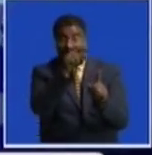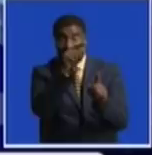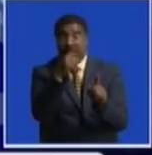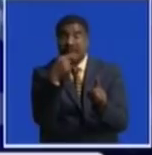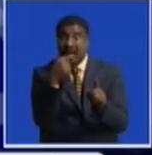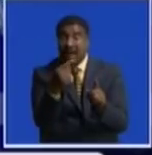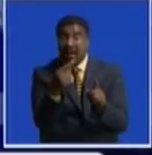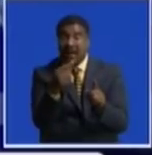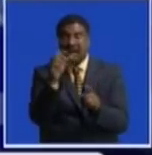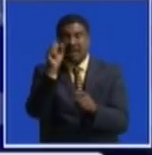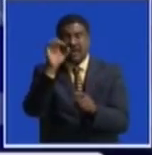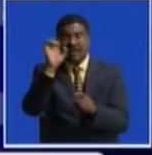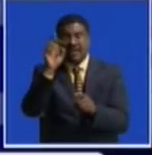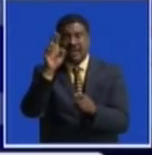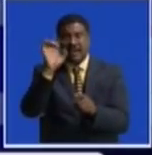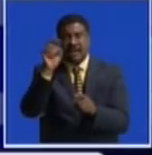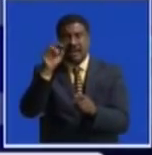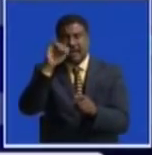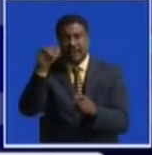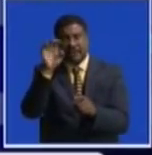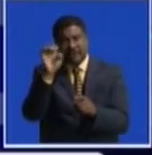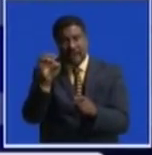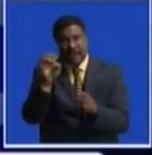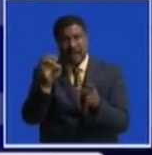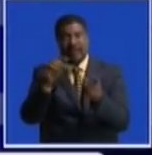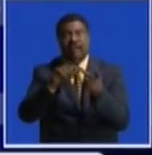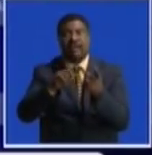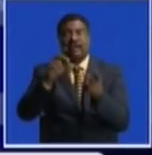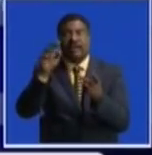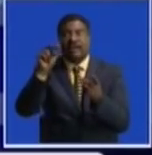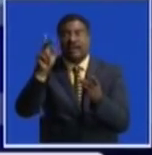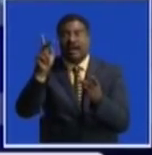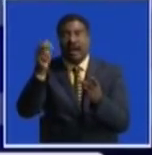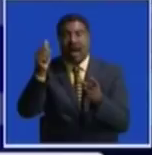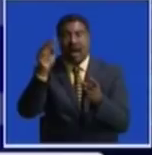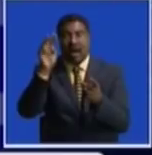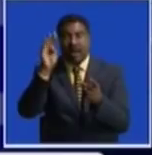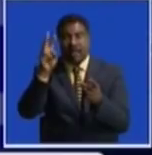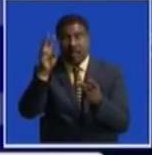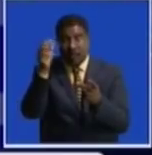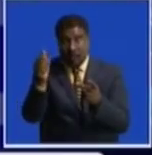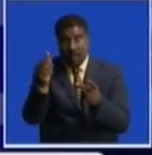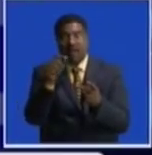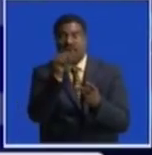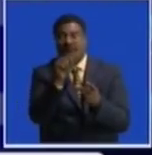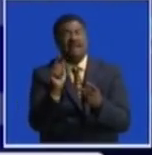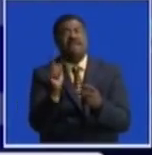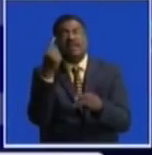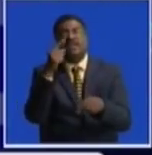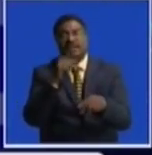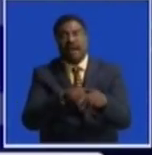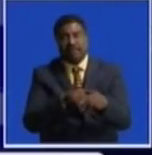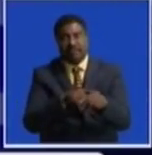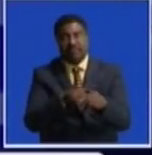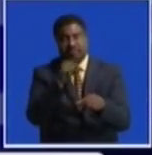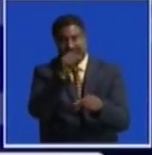Ngawe, Serenje, Chitambo and Luano districts I beg your pardon. Mr. Kabwe says for the first time in Central Province,